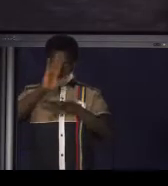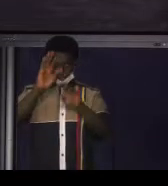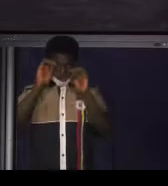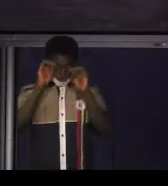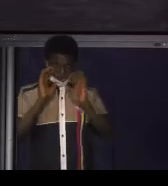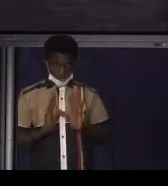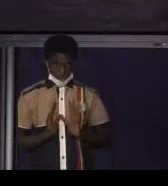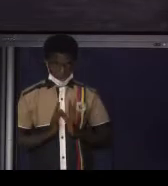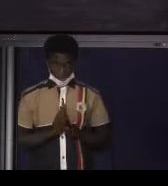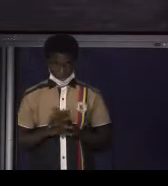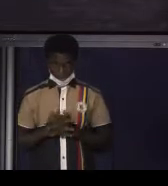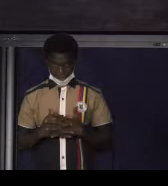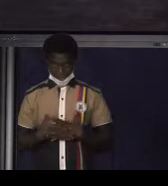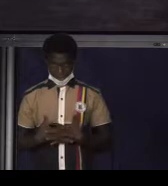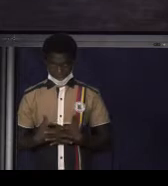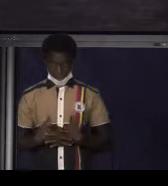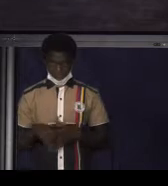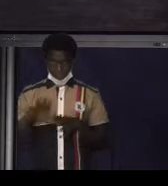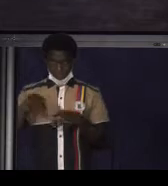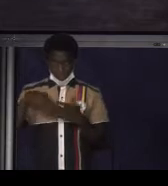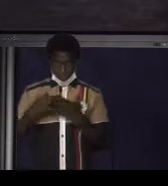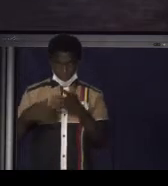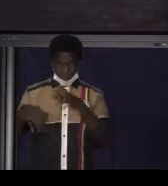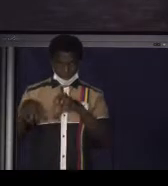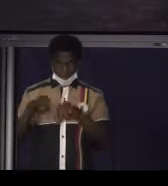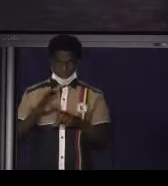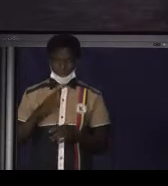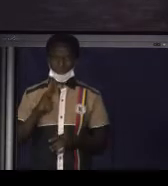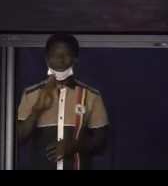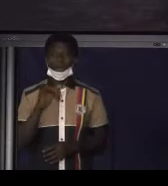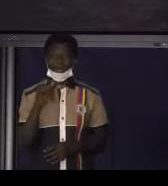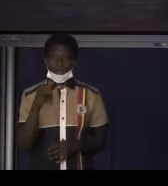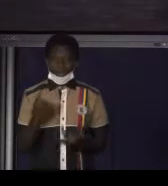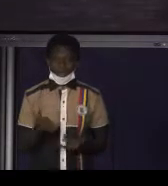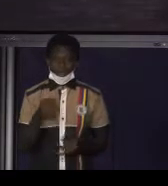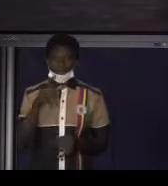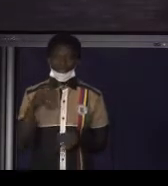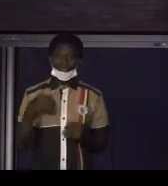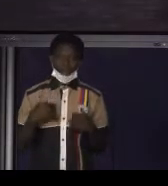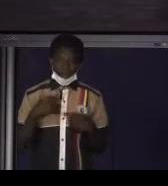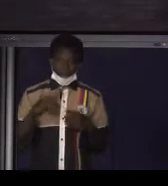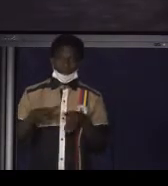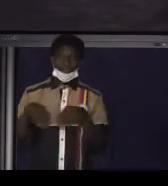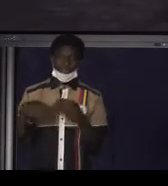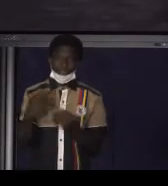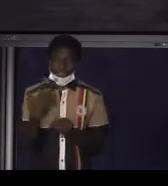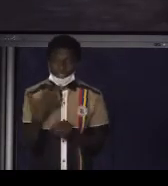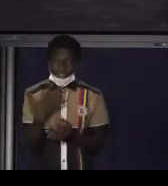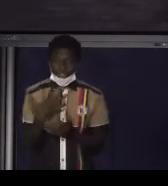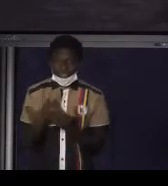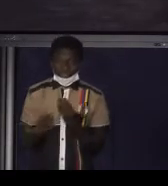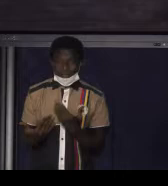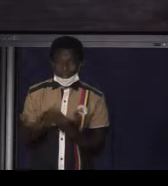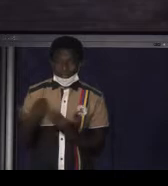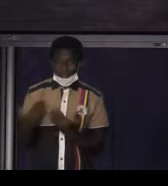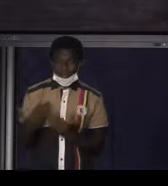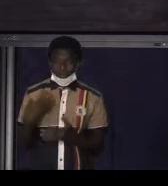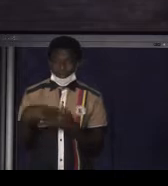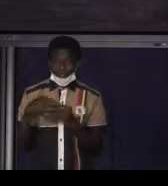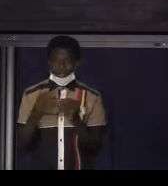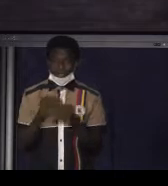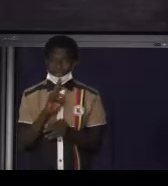Eyes on your teacher. Well done. By now you ought to have given me 3 simple